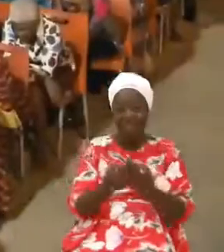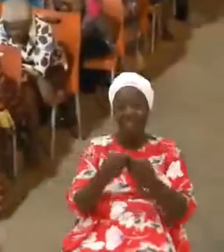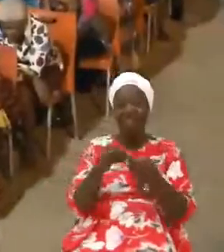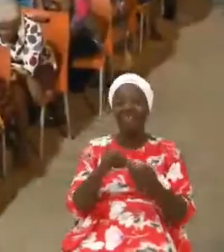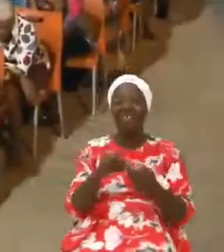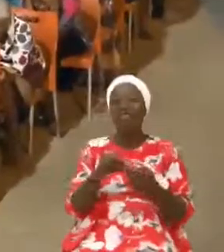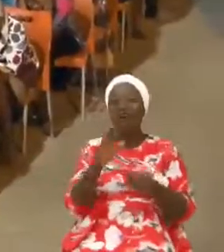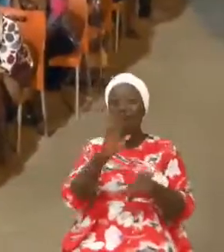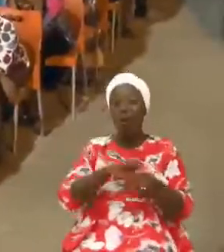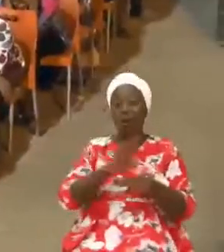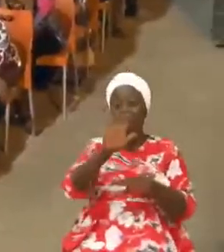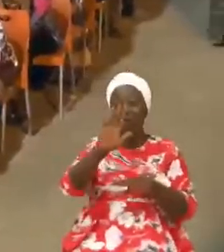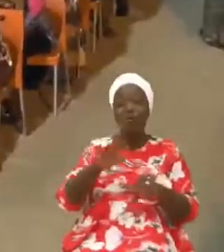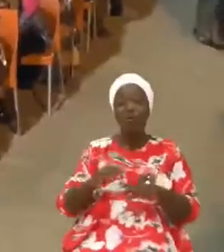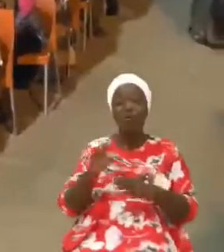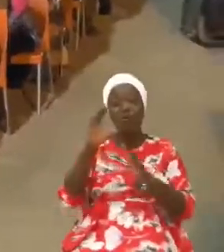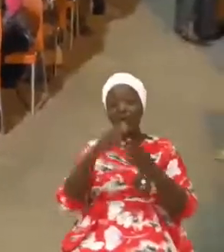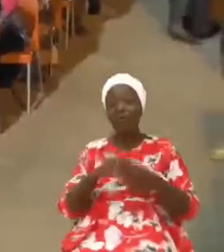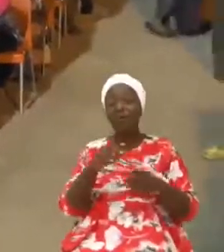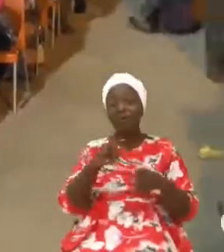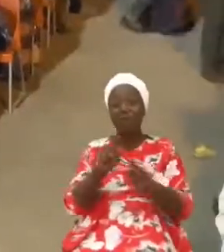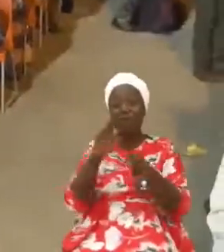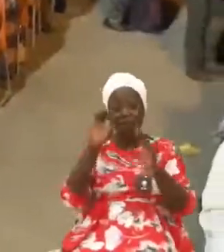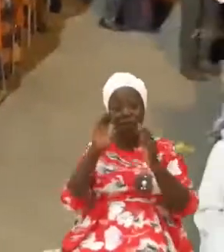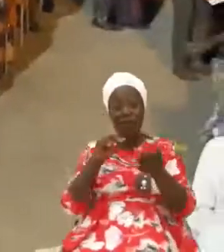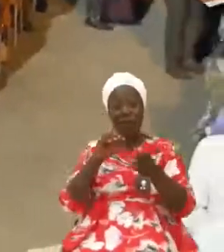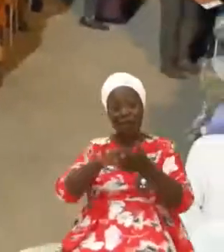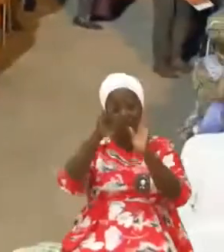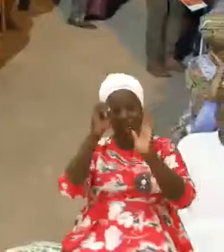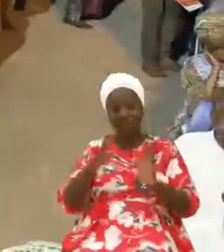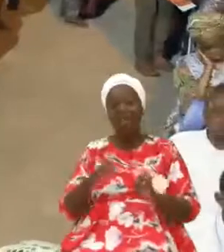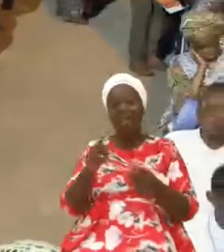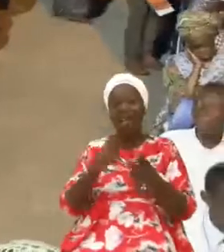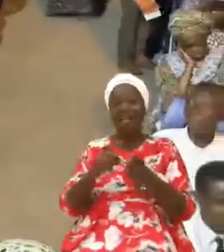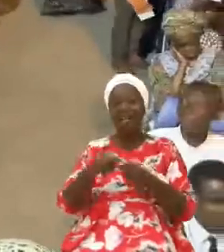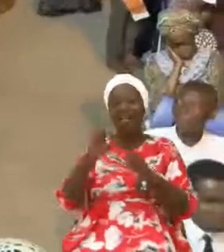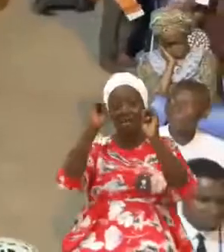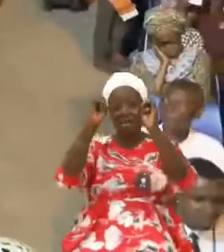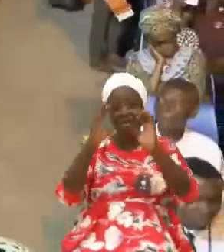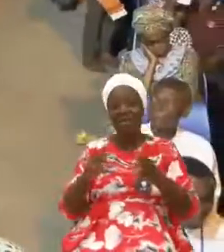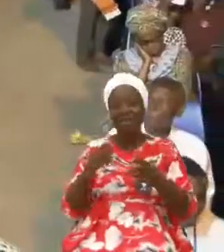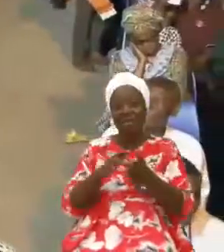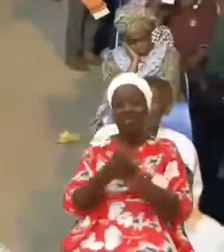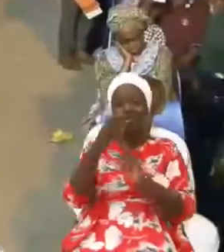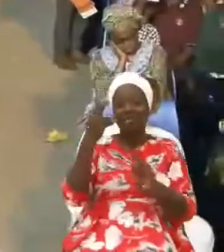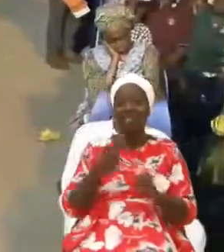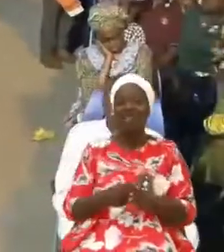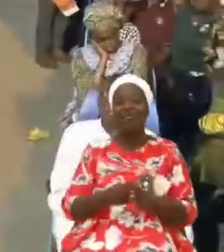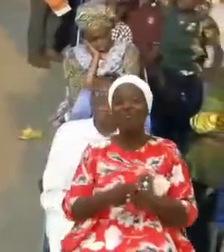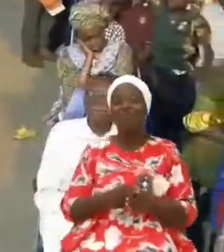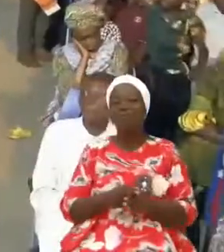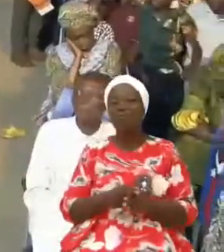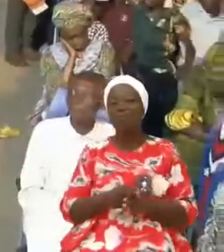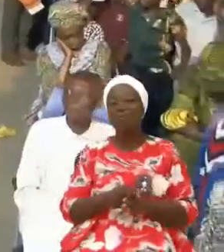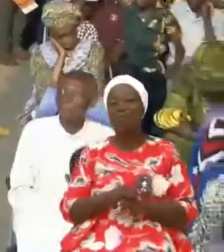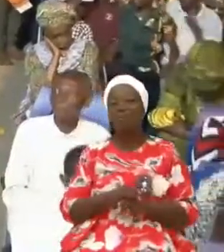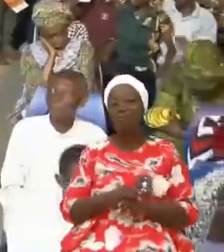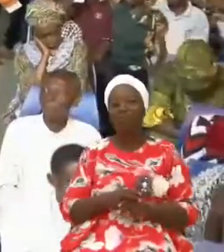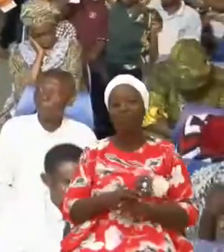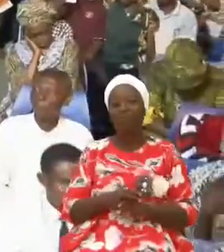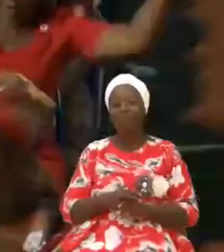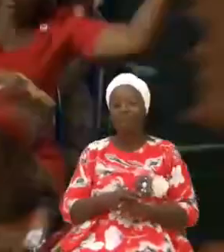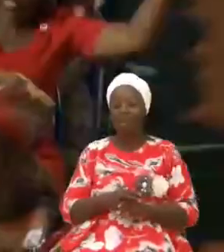Upon you. Upon your family. Upon your career. Upon